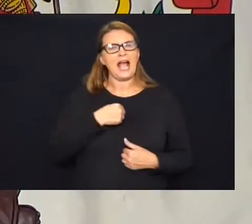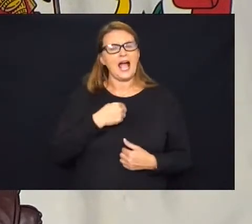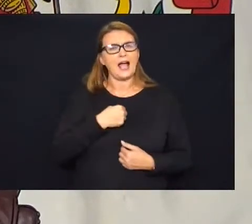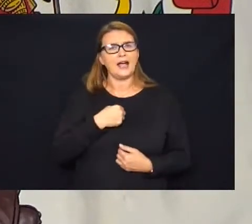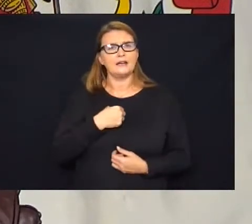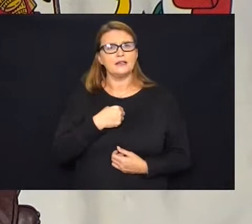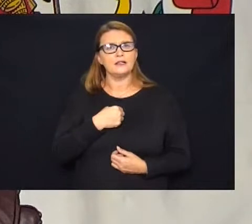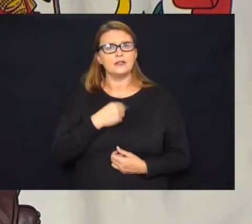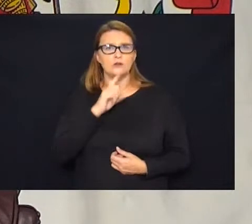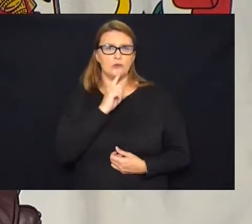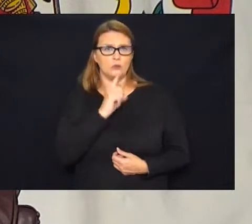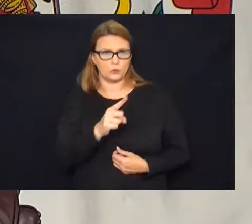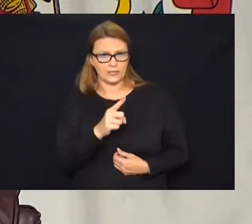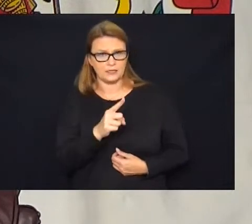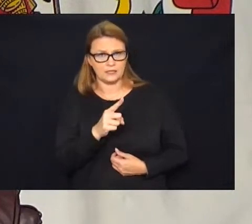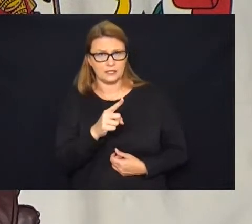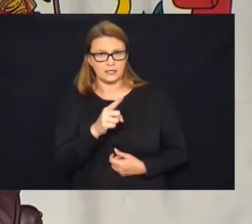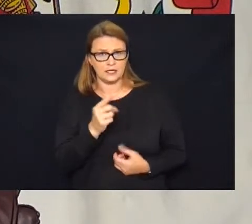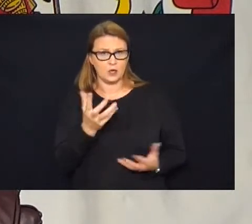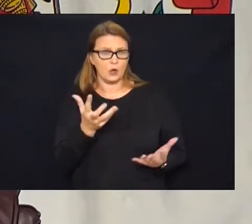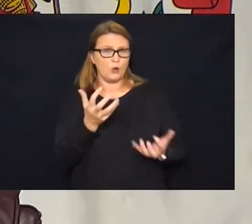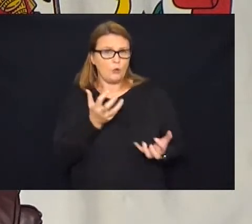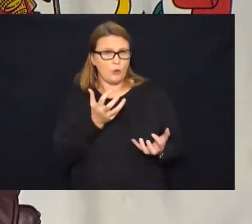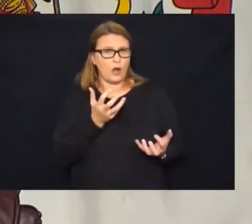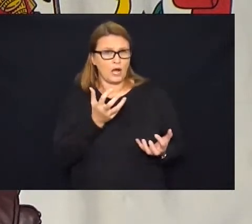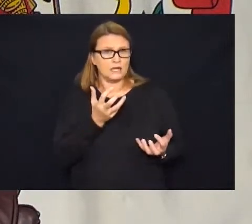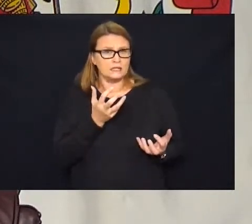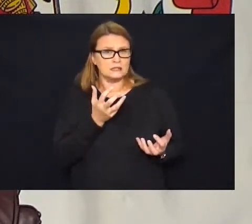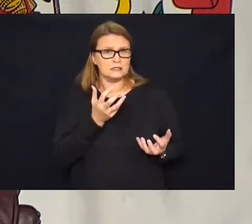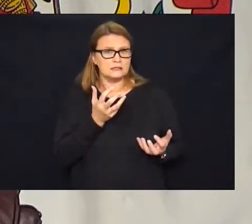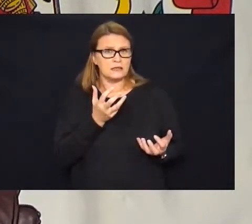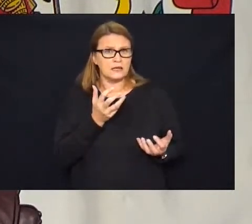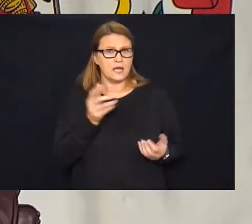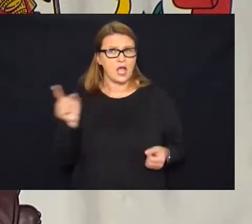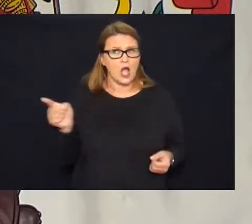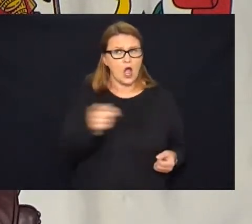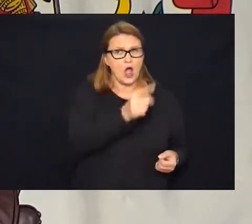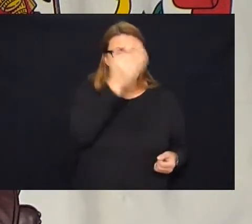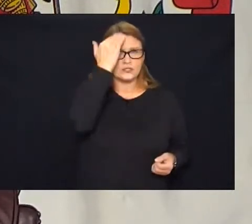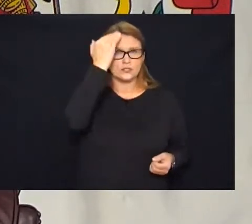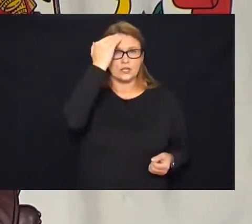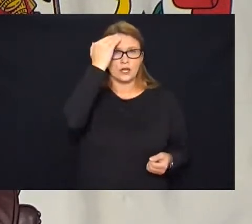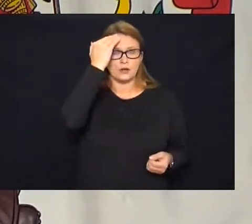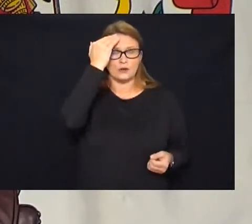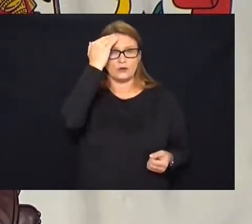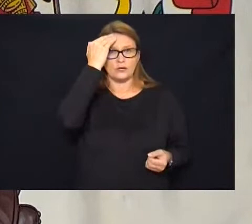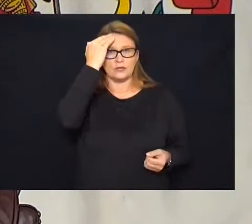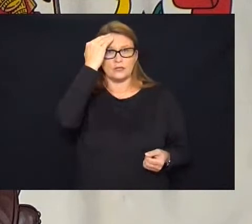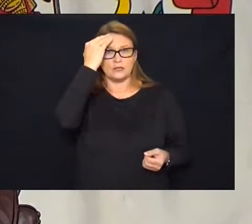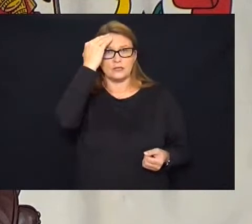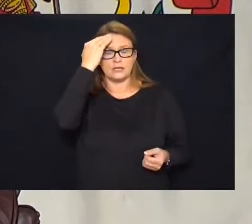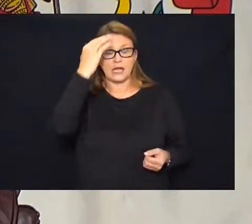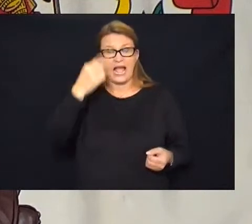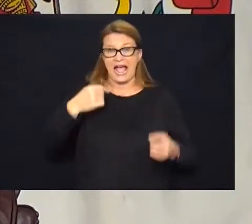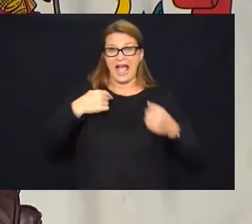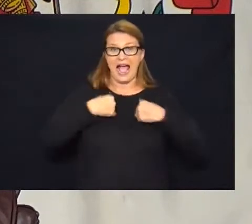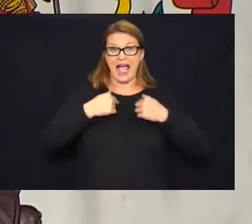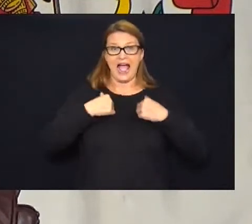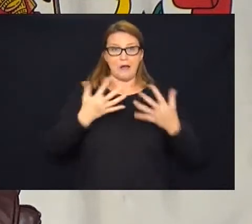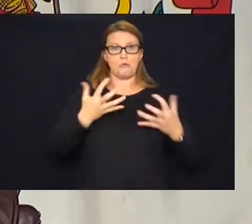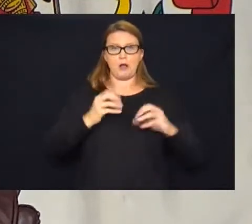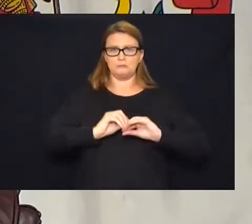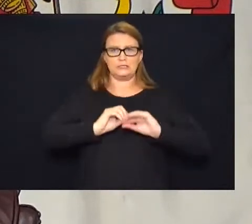really want everyone to know that there could not possibly be anyone that's wanting to be more transparent than